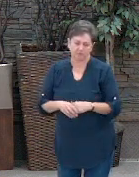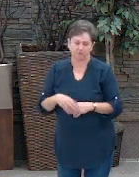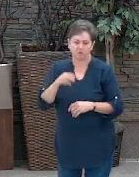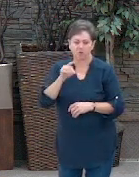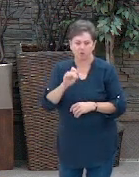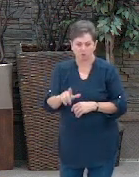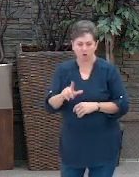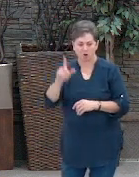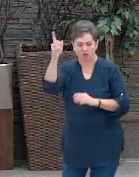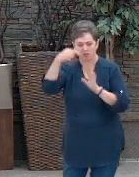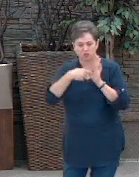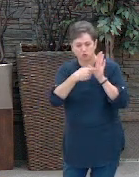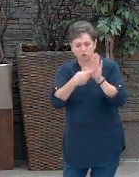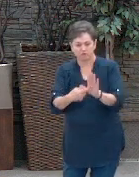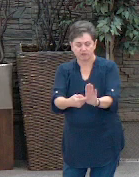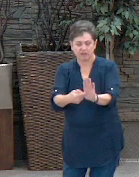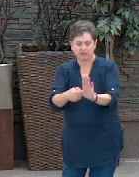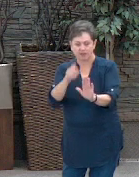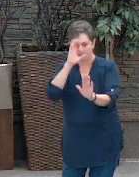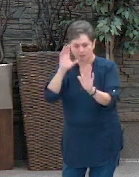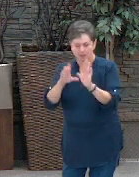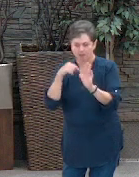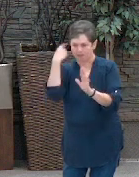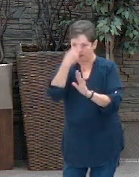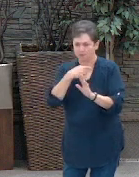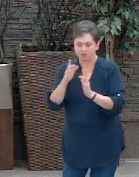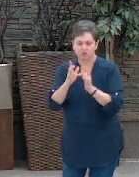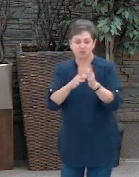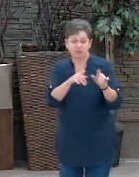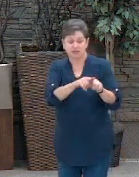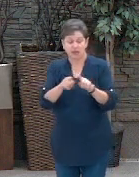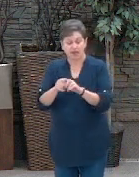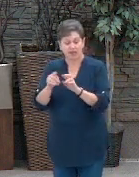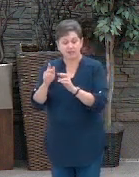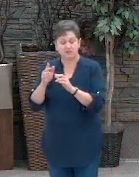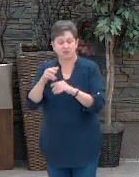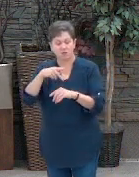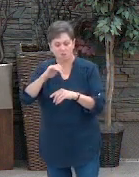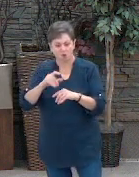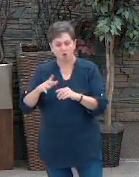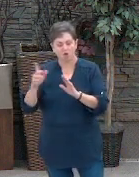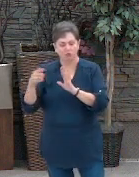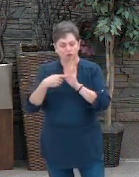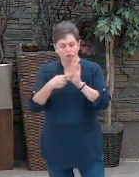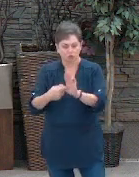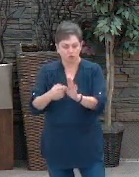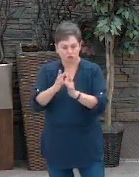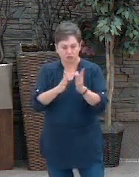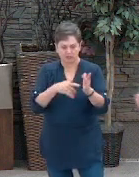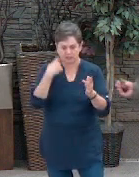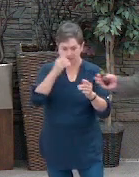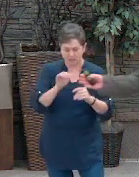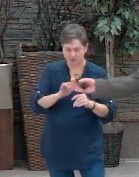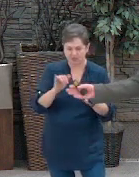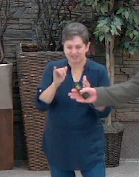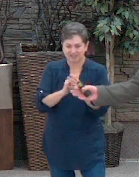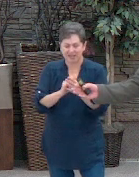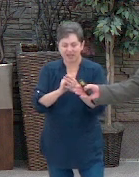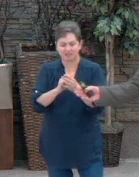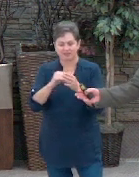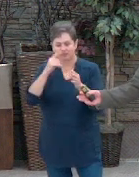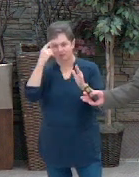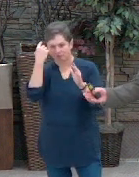Paul is reflecting the image of Jesus, and as he reflects the image of Jesus, it's that image that